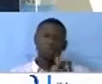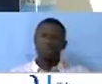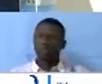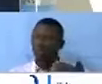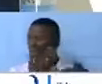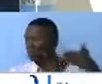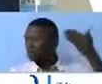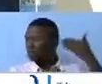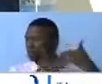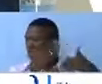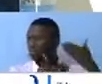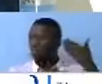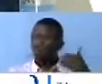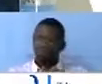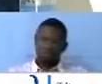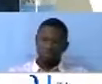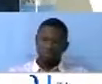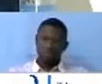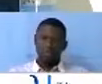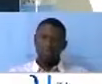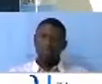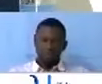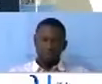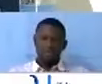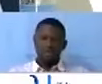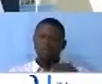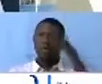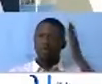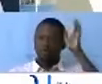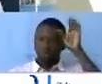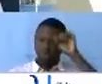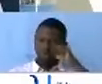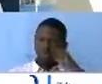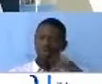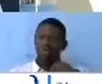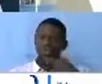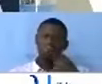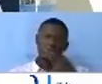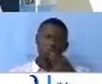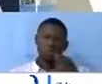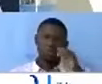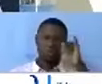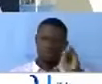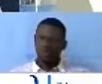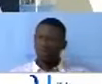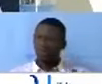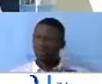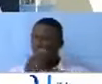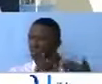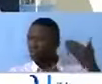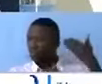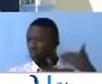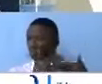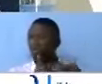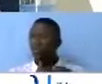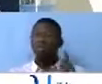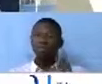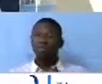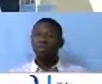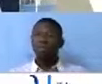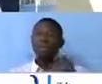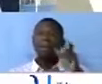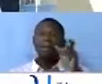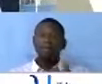I understand it's 20 years ago. Yes, but you see, the victim would always